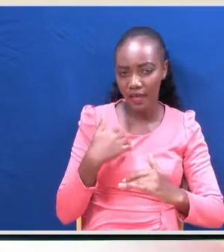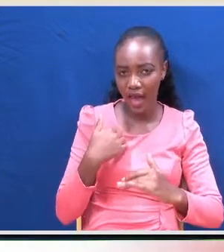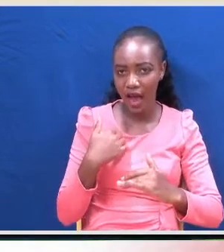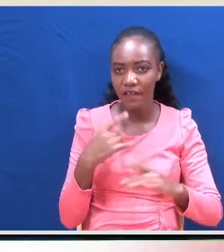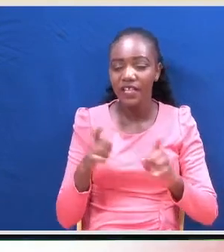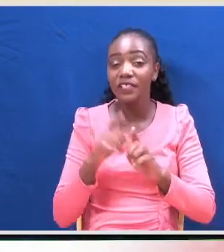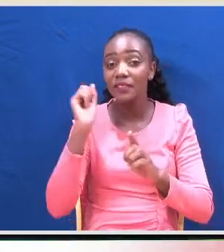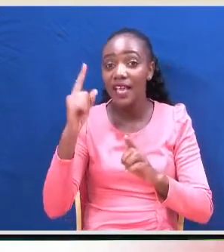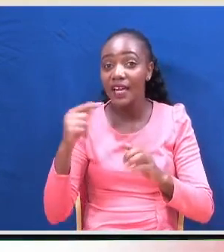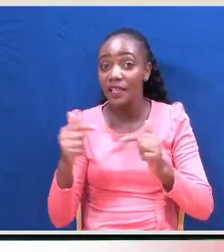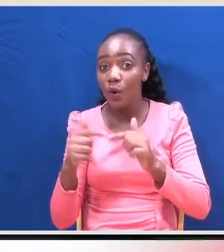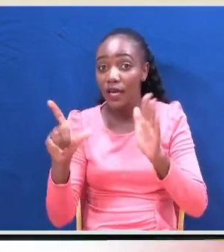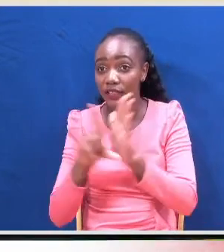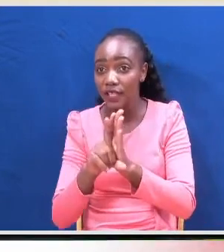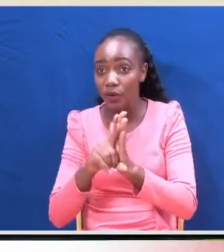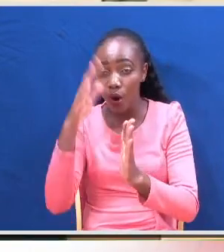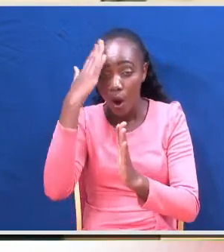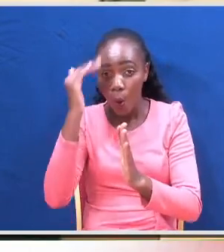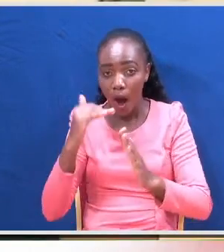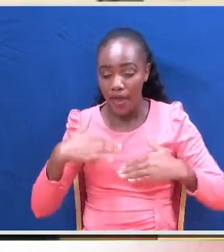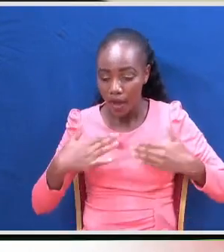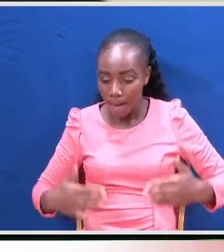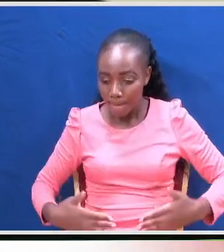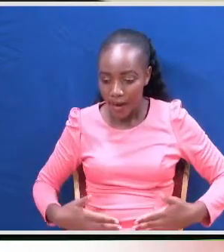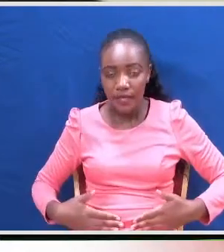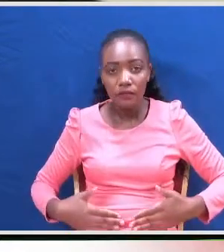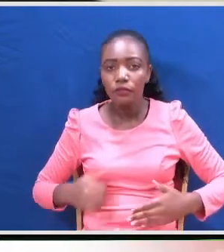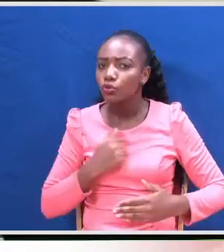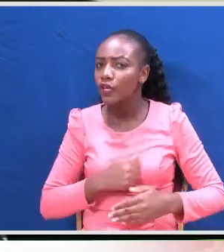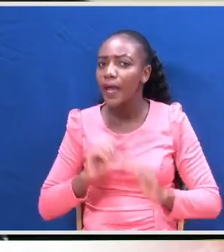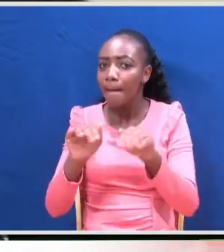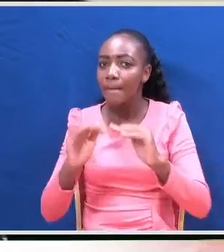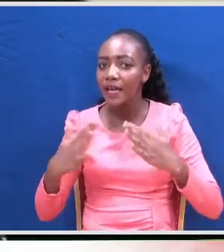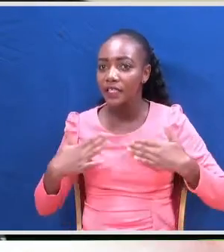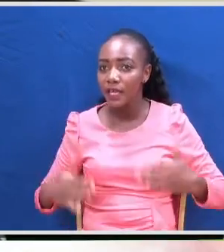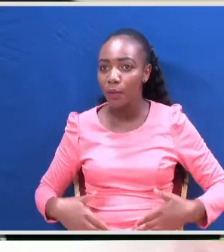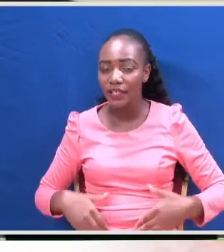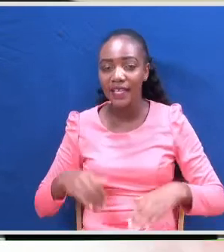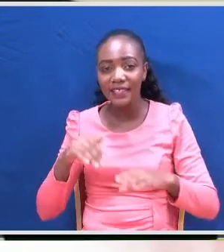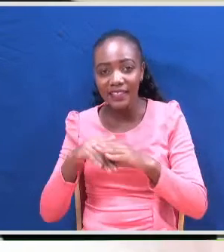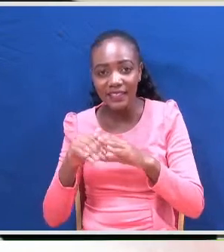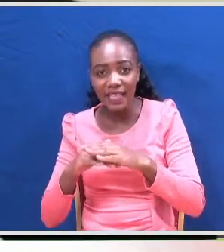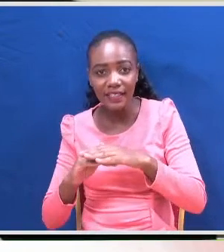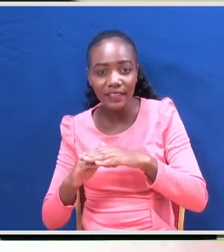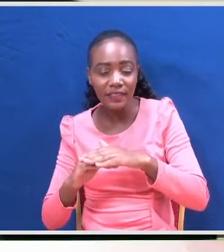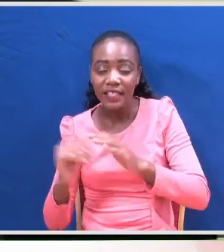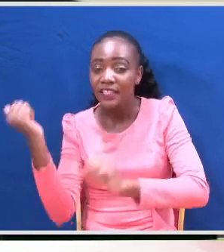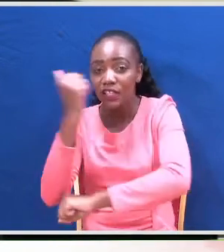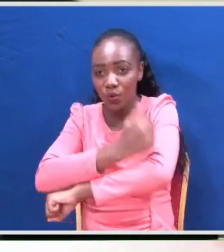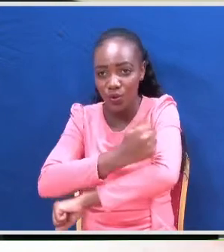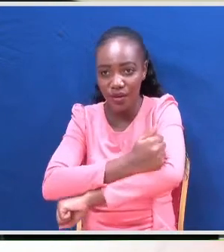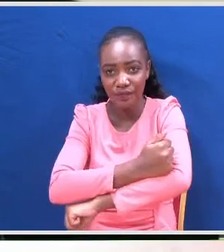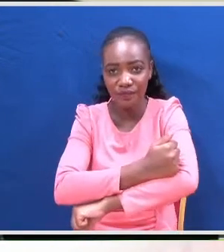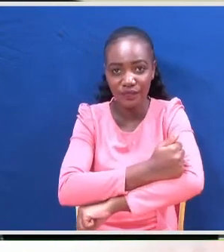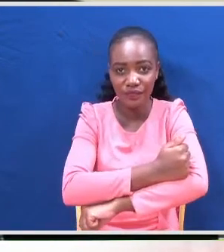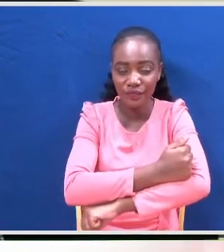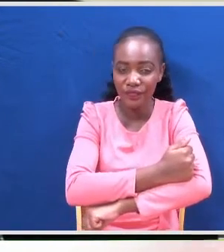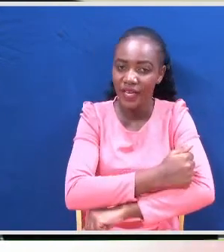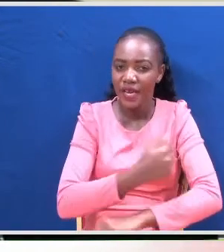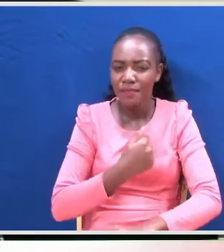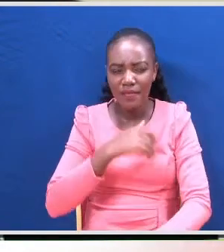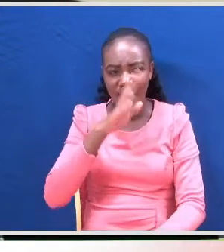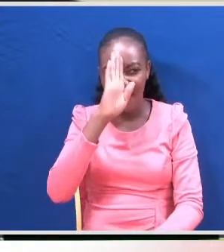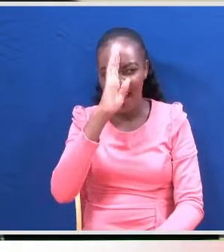kinyume cha sheria kwa kuuzika mwili huo kwenye shule hiyo. Though the respondent claimed that their clan buried their dead at night, I doubt